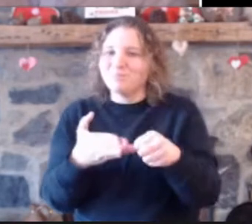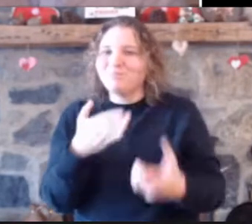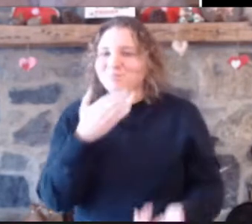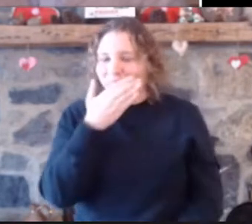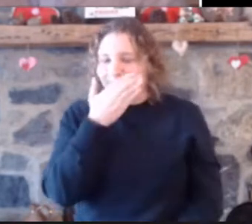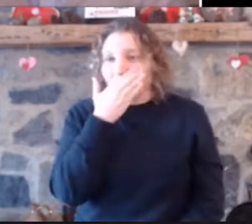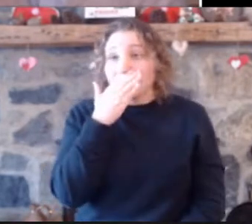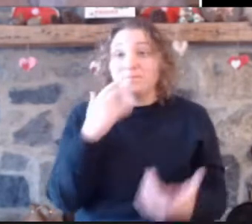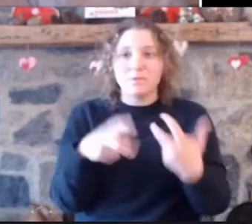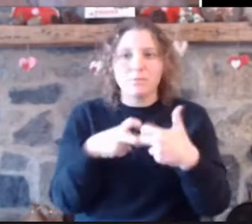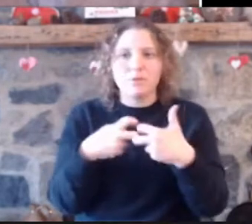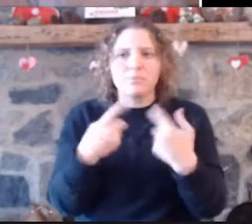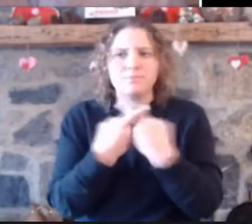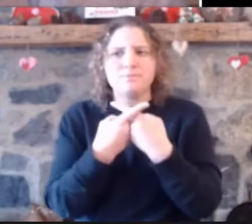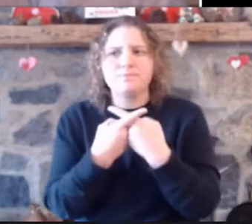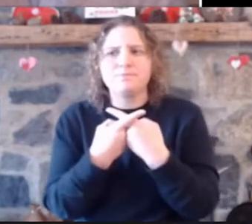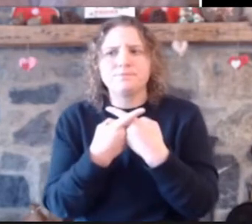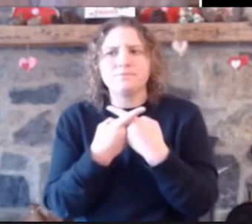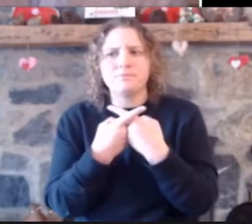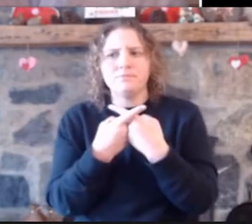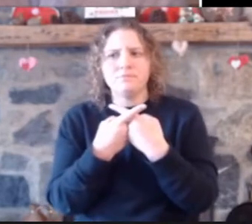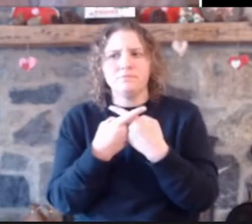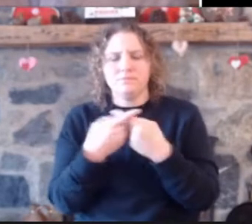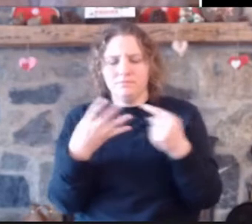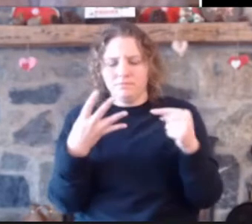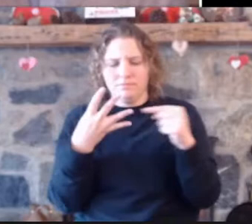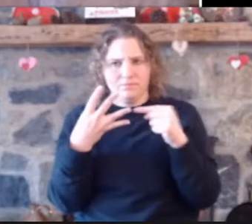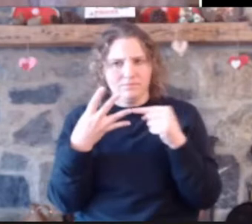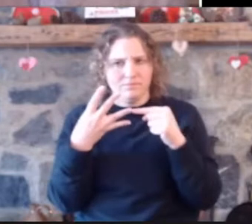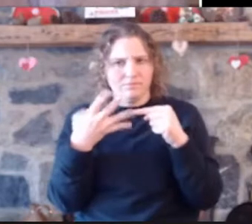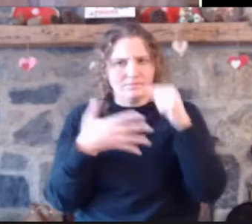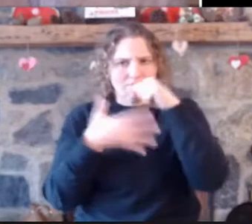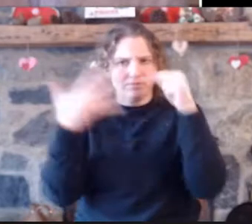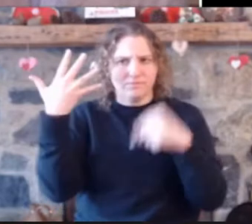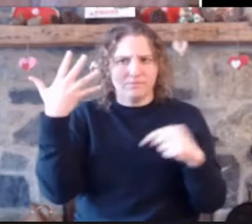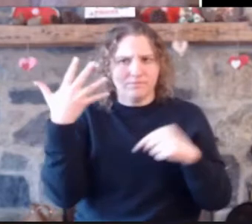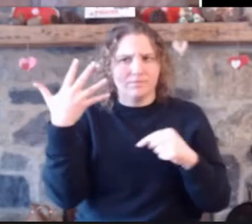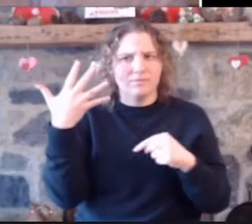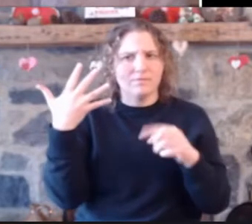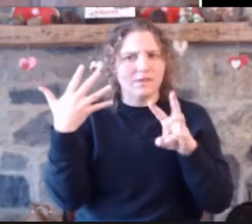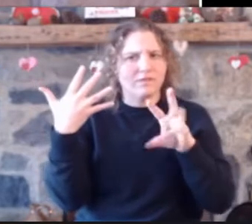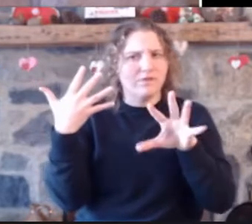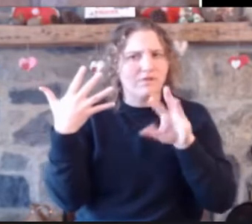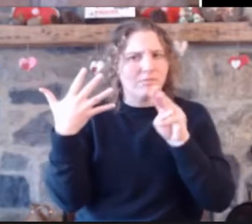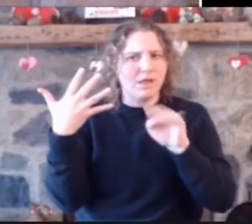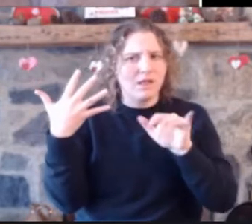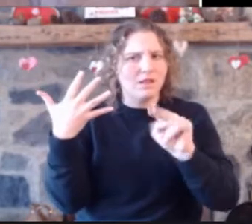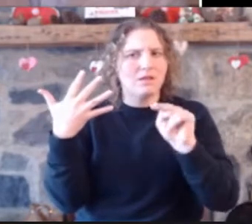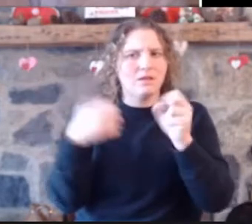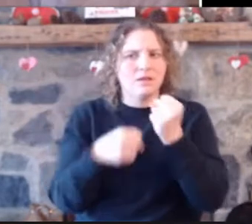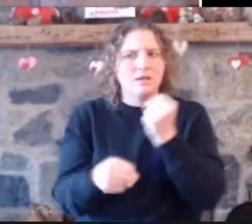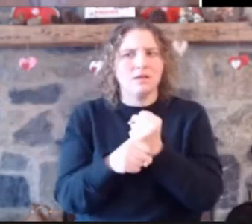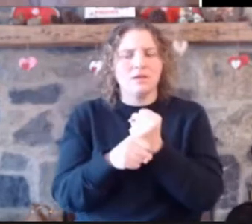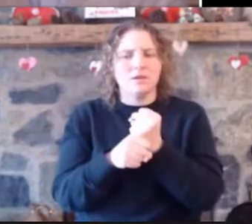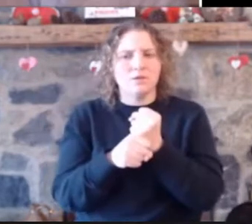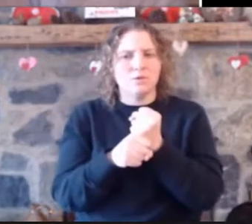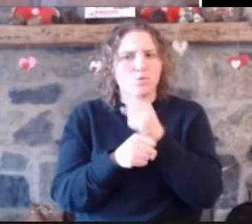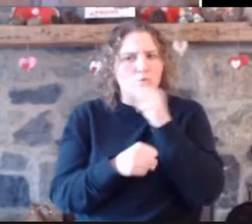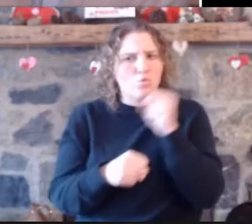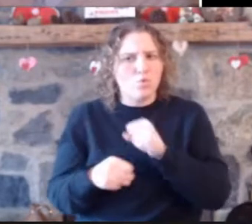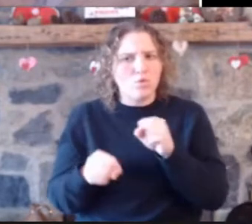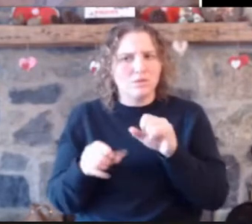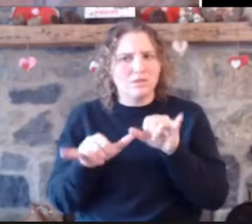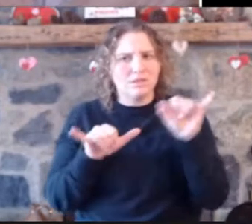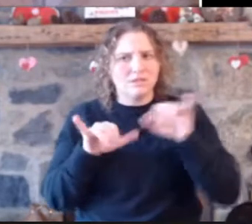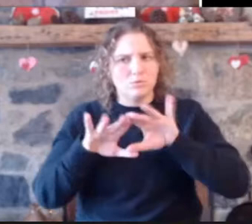Here's our problem. This thing's an index fossil. So if it's supposedly 65 million years old and it's still swimming around, what does that mean